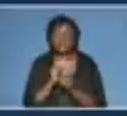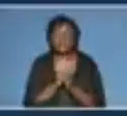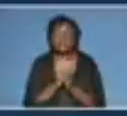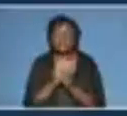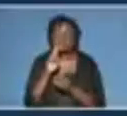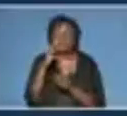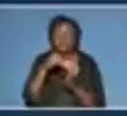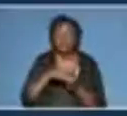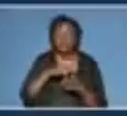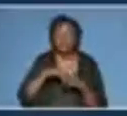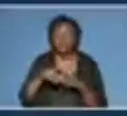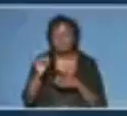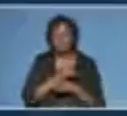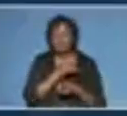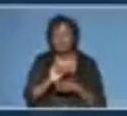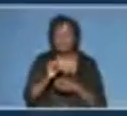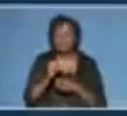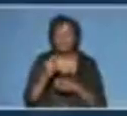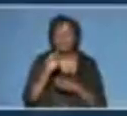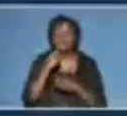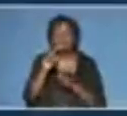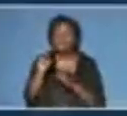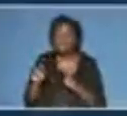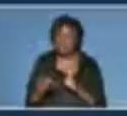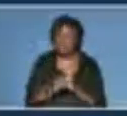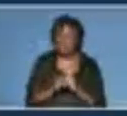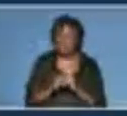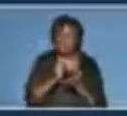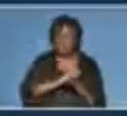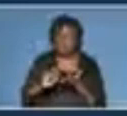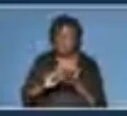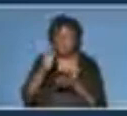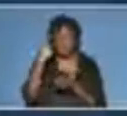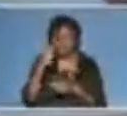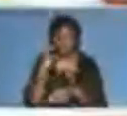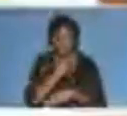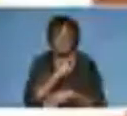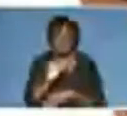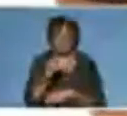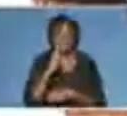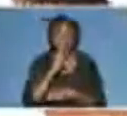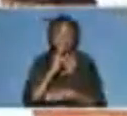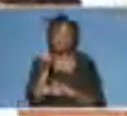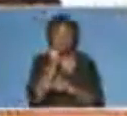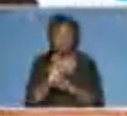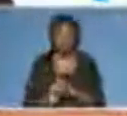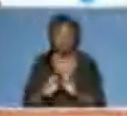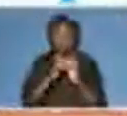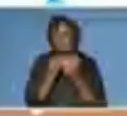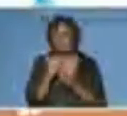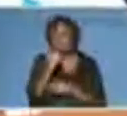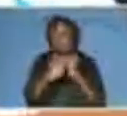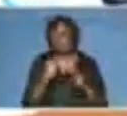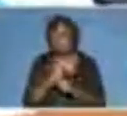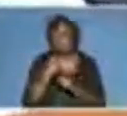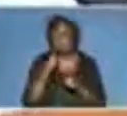Well, a $2 million industrial agreement signed for members of the Water and Sewage Corporation. The three-year agreement is retroactive to July